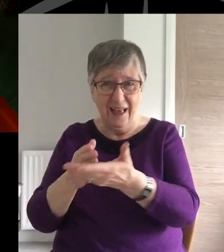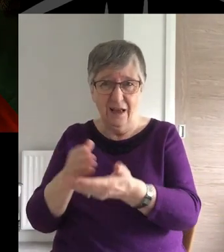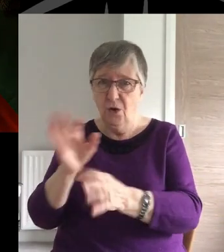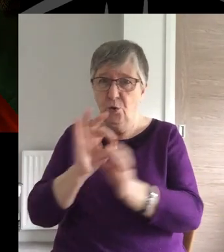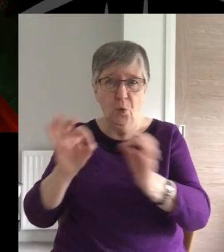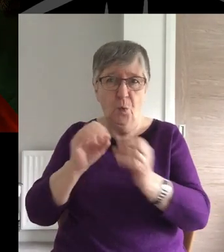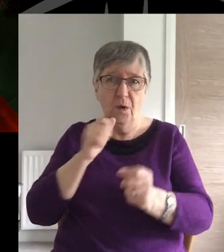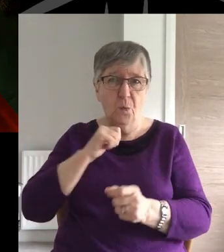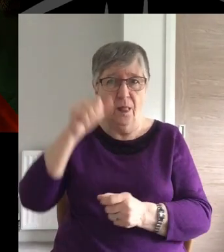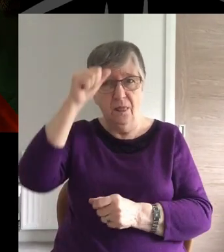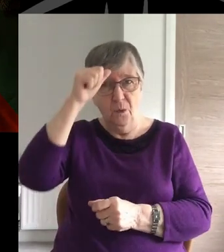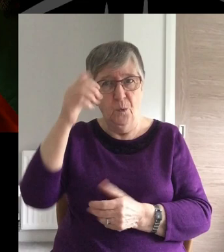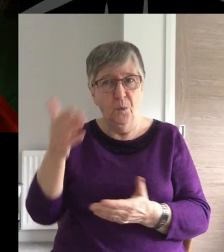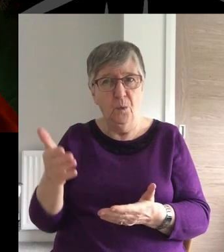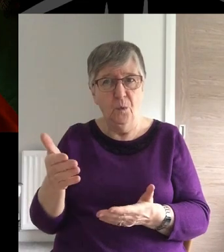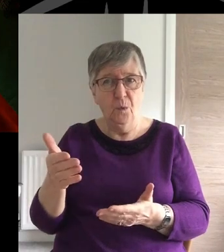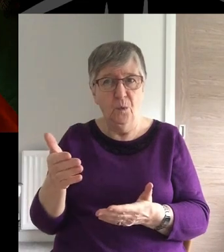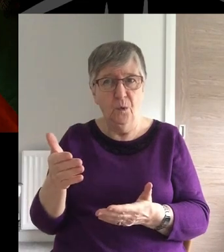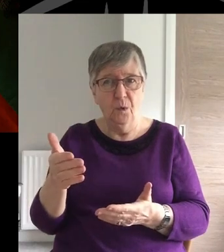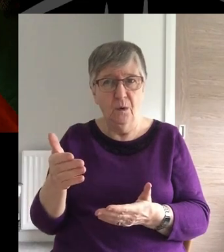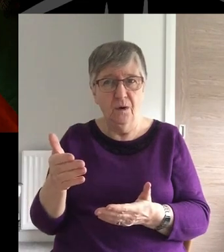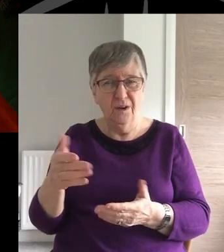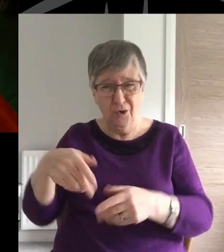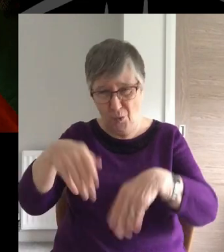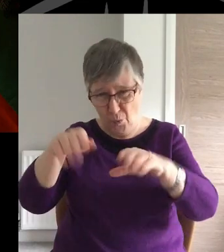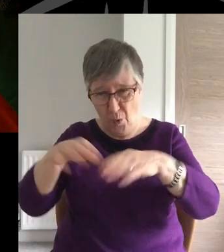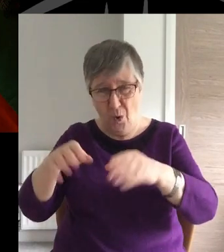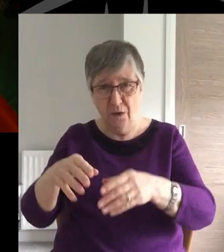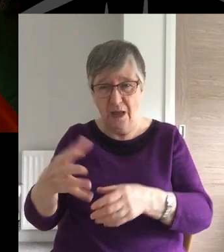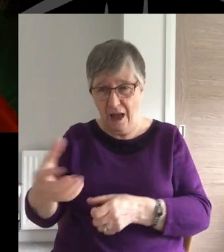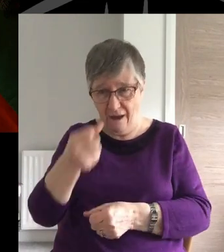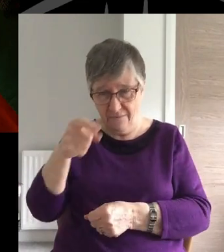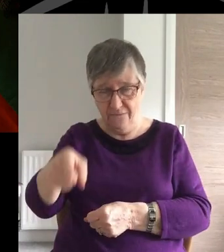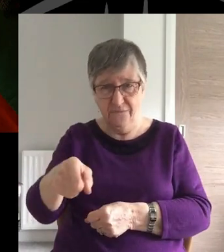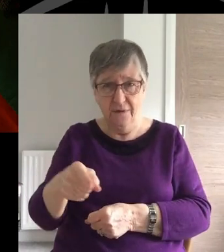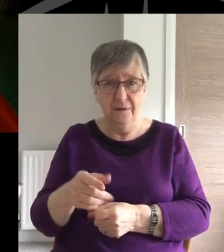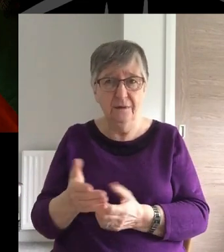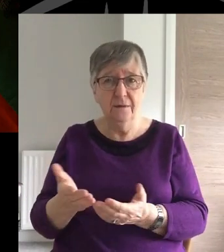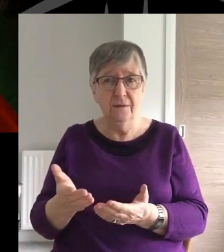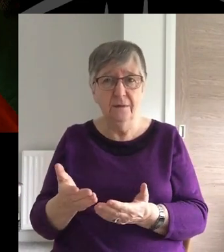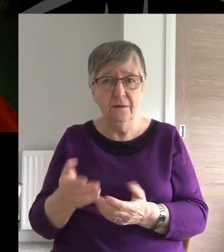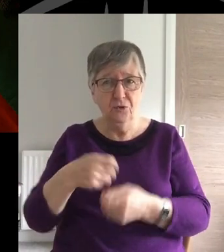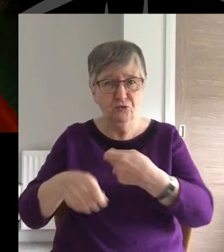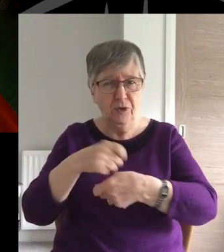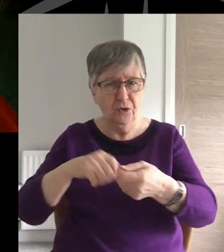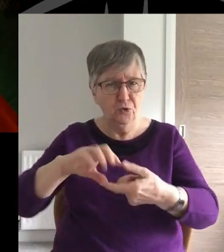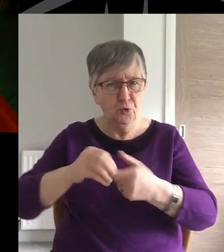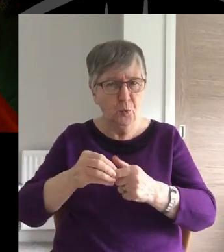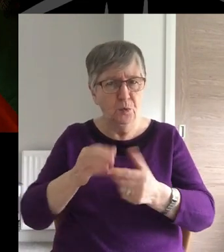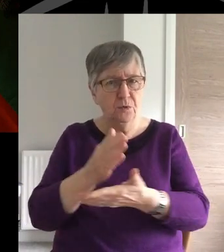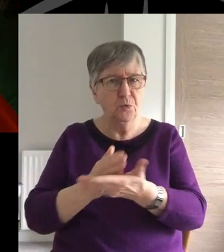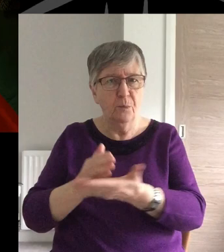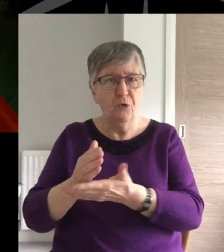Nobody's going to notice. You can even put some tomato sauce on it, eh?